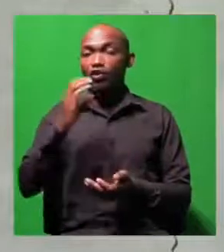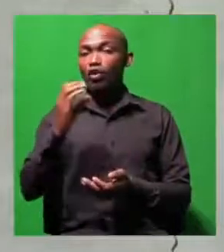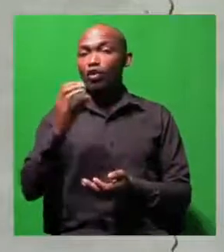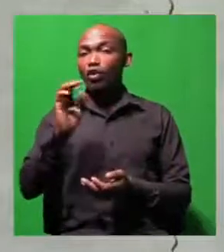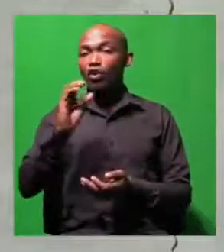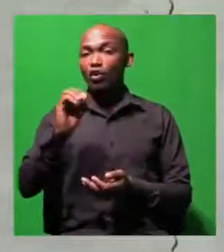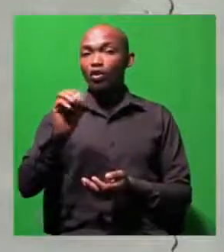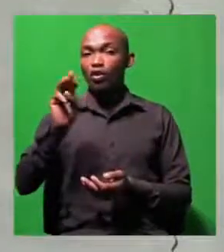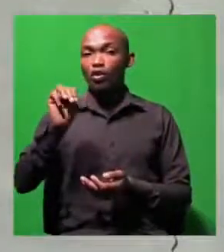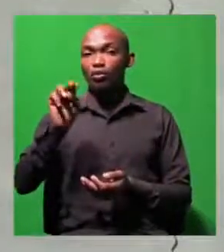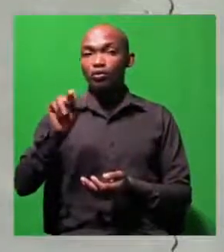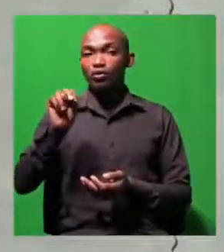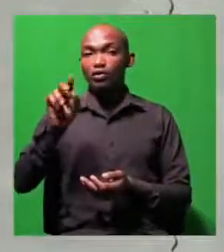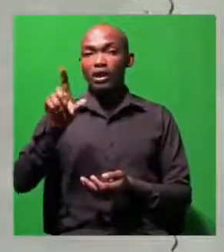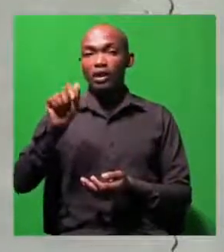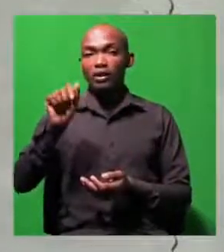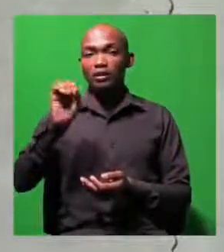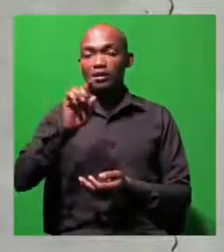communalism.